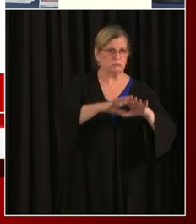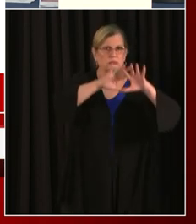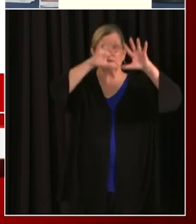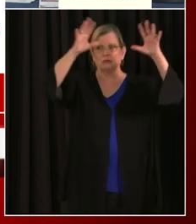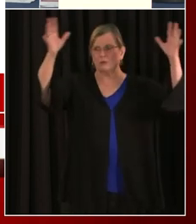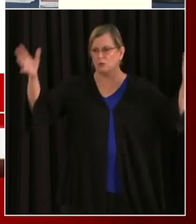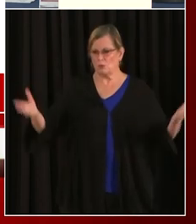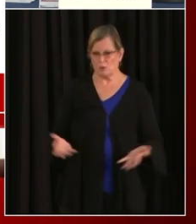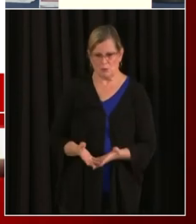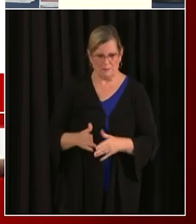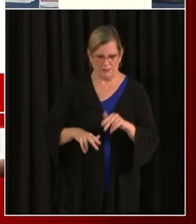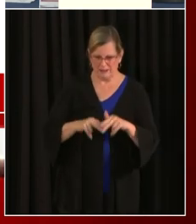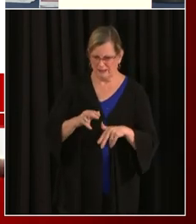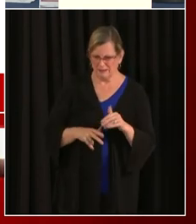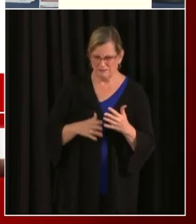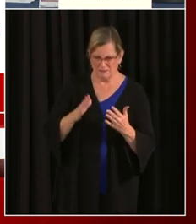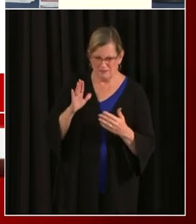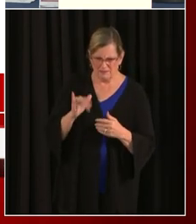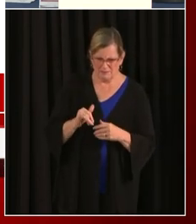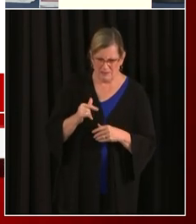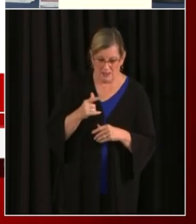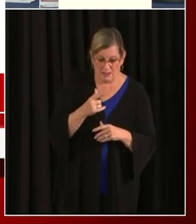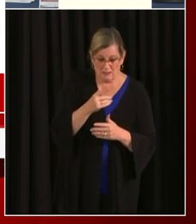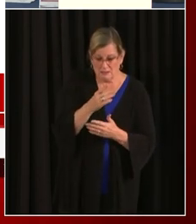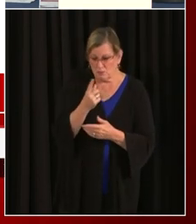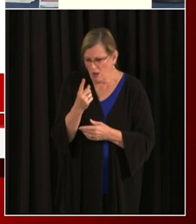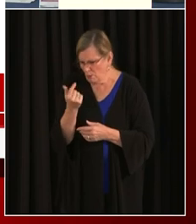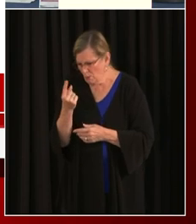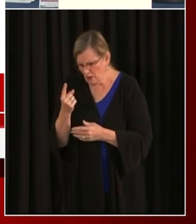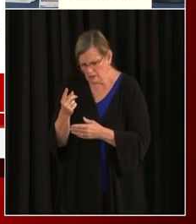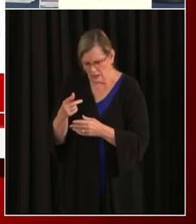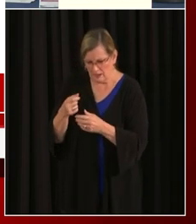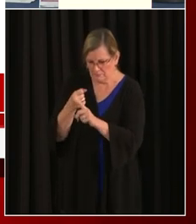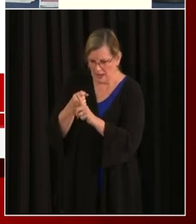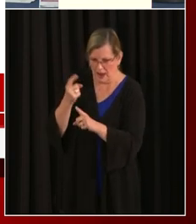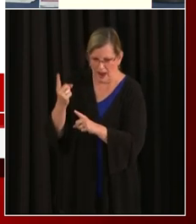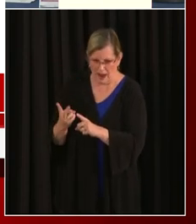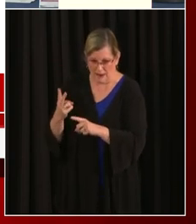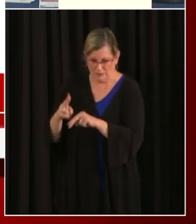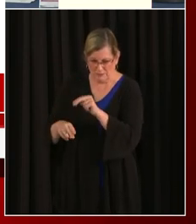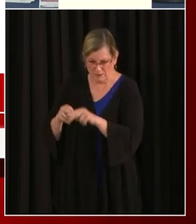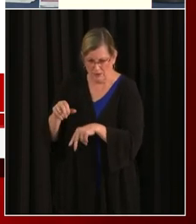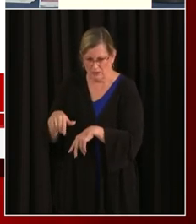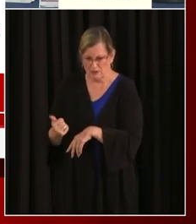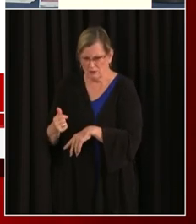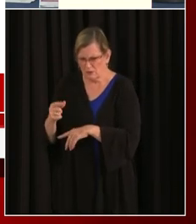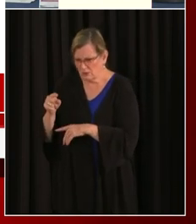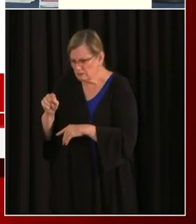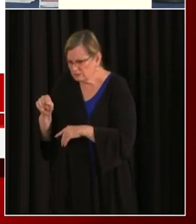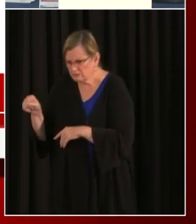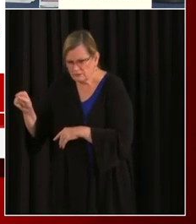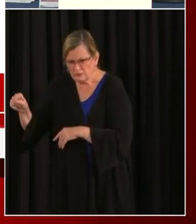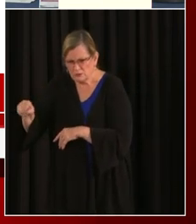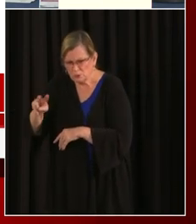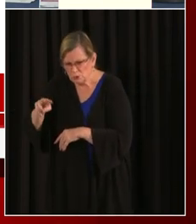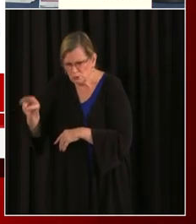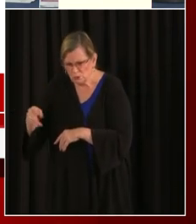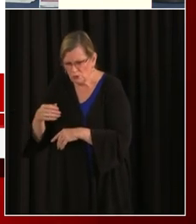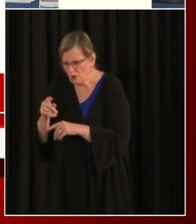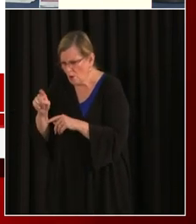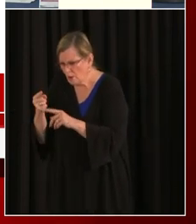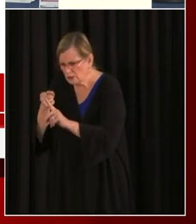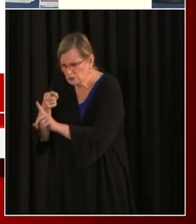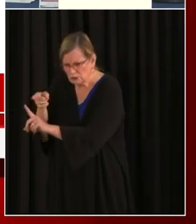are impacting about half of the building, and the remaining 22 are impacting only a few classrooms or a